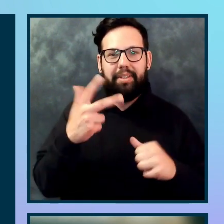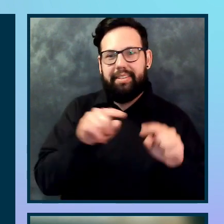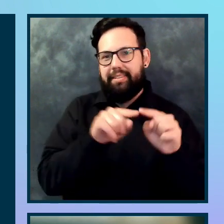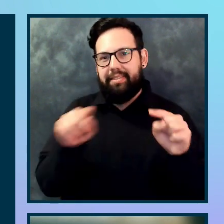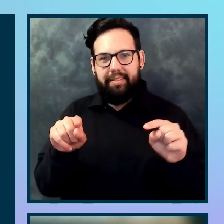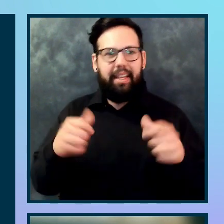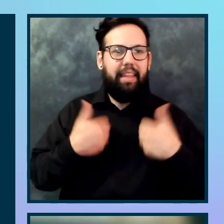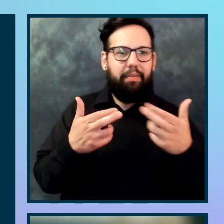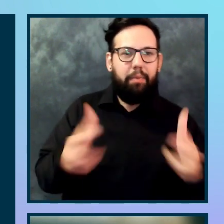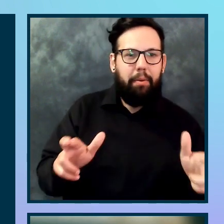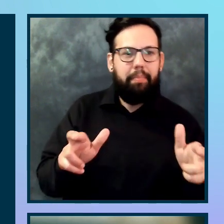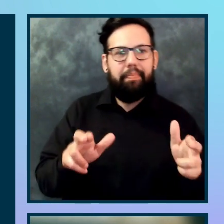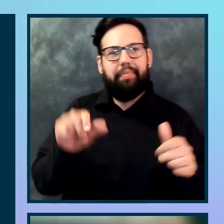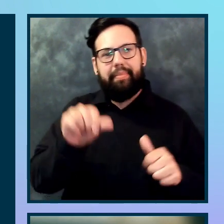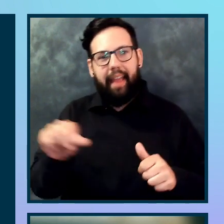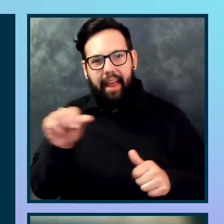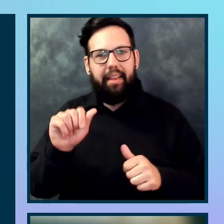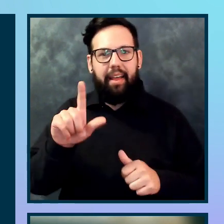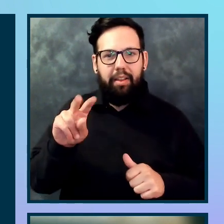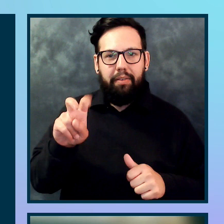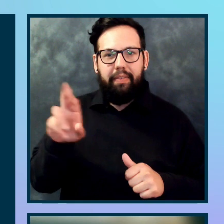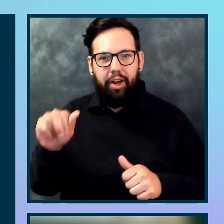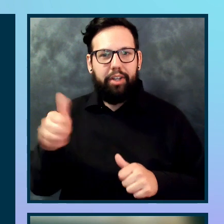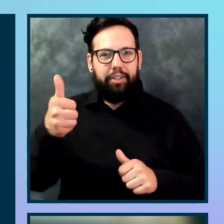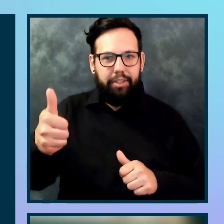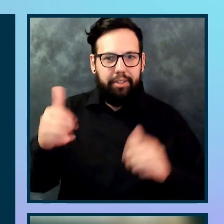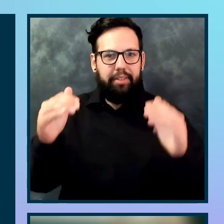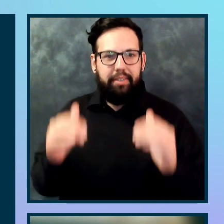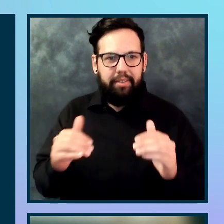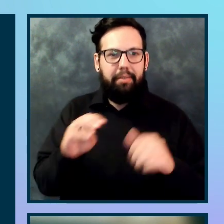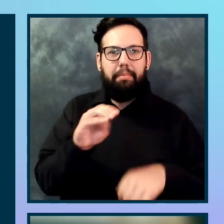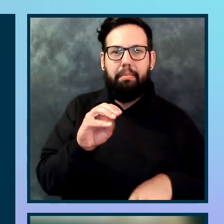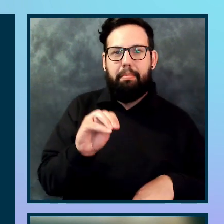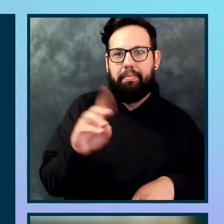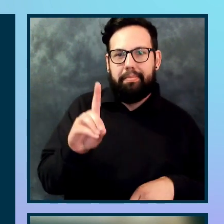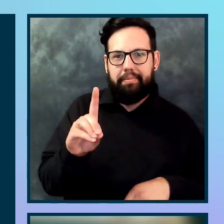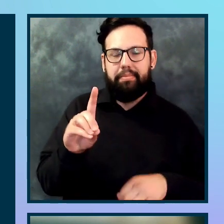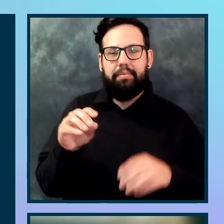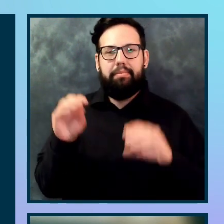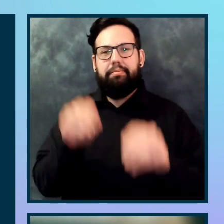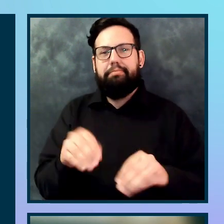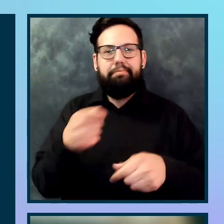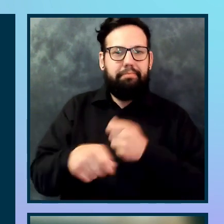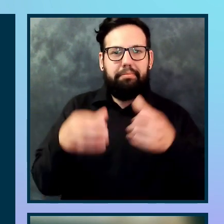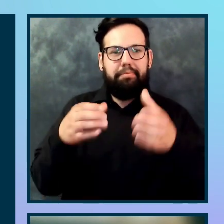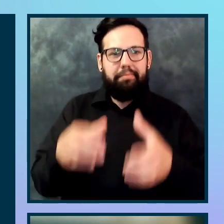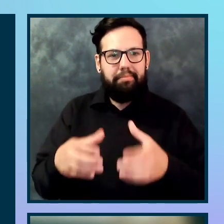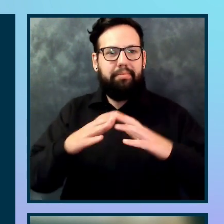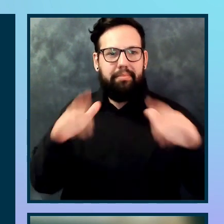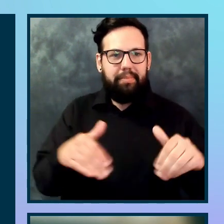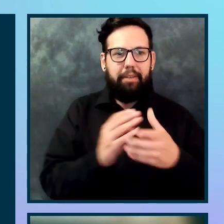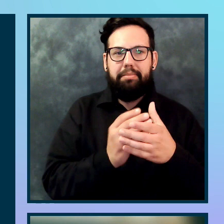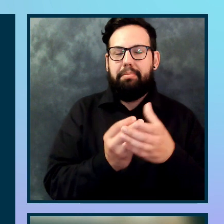add, button, aloe vera, good, succulent, button, monstera delicosa, repot, great, houseplant, button,